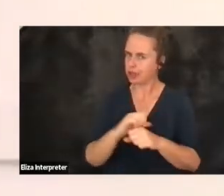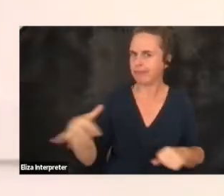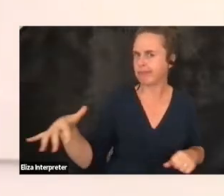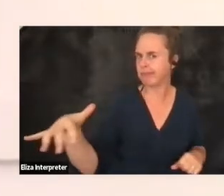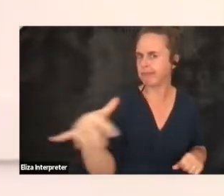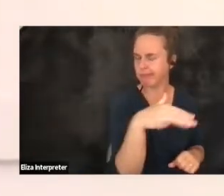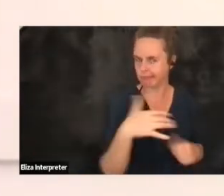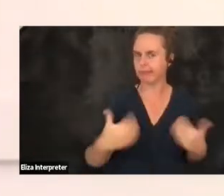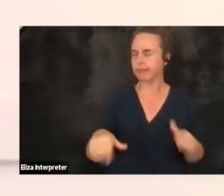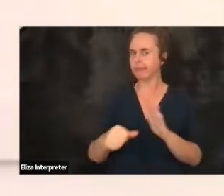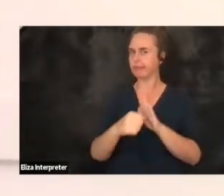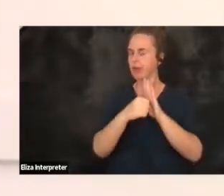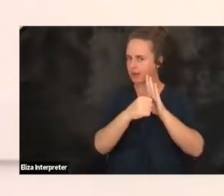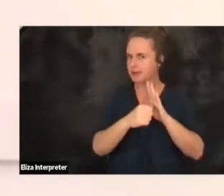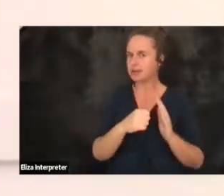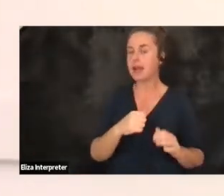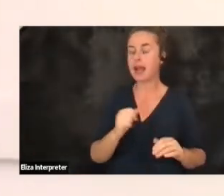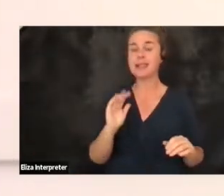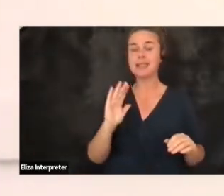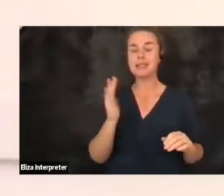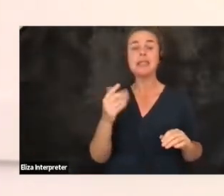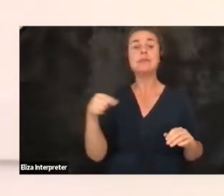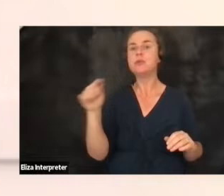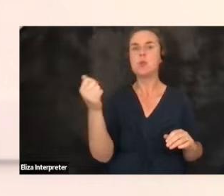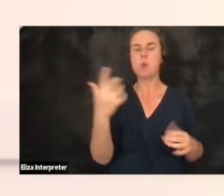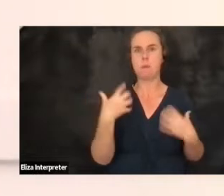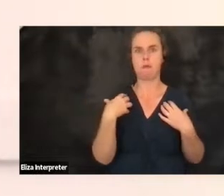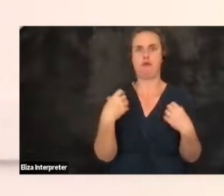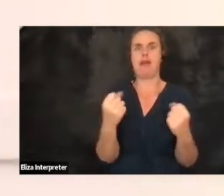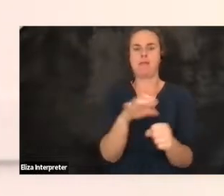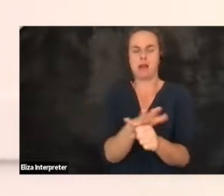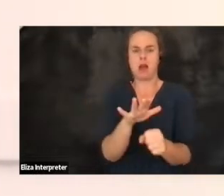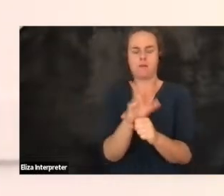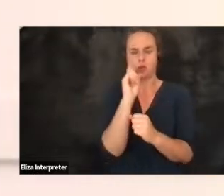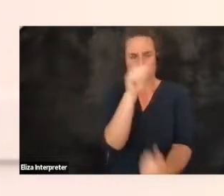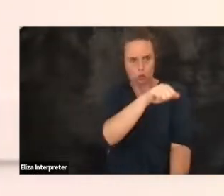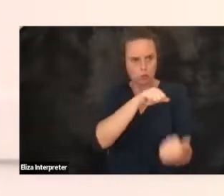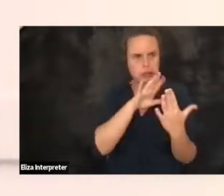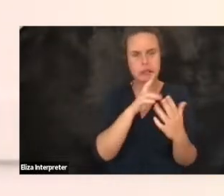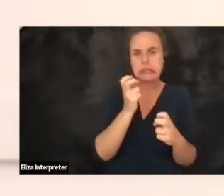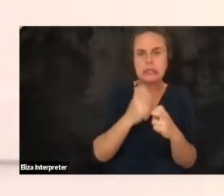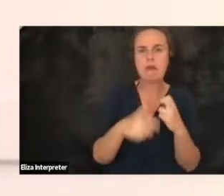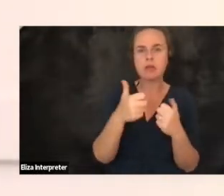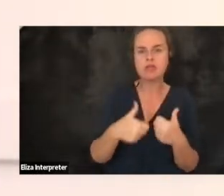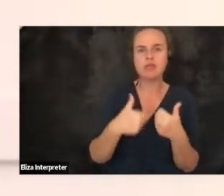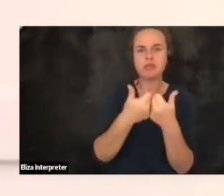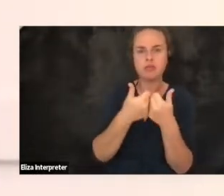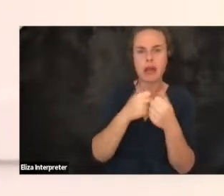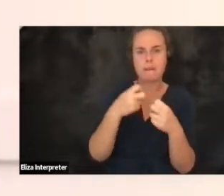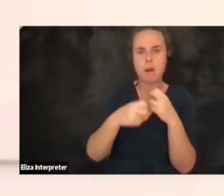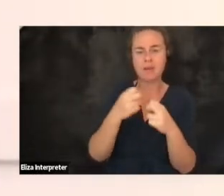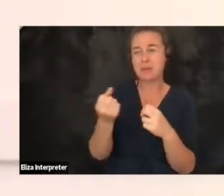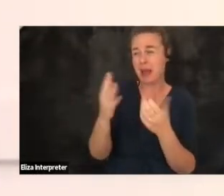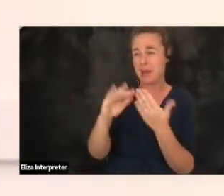just the fact that you're brave enough to take on the toughest problems. You know, there are a lot of communities and a lot of states